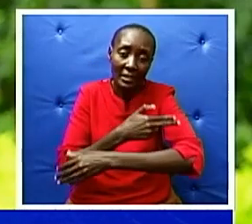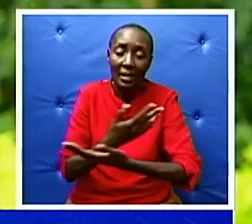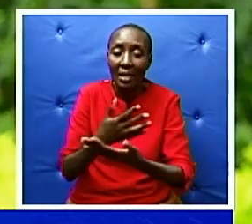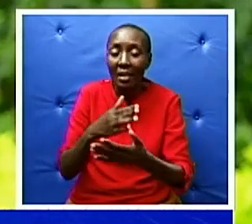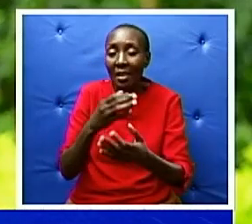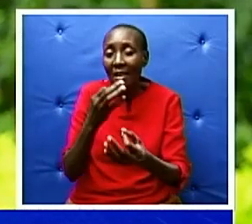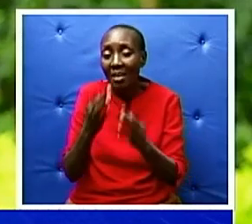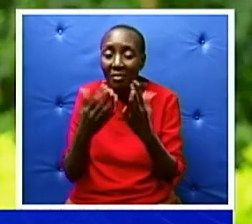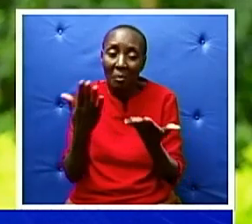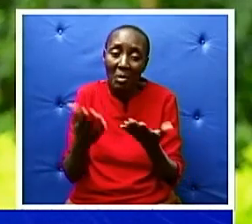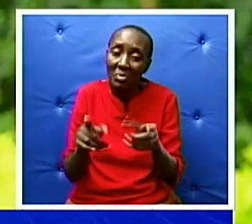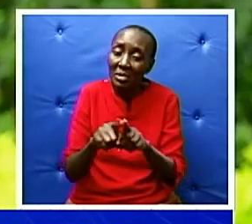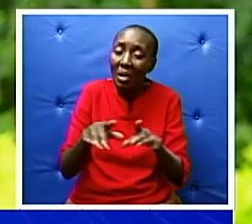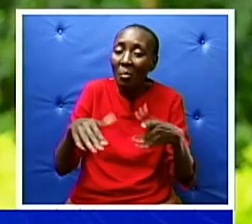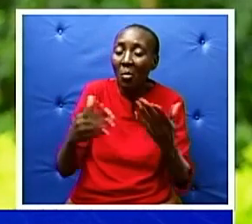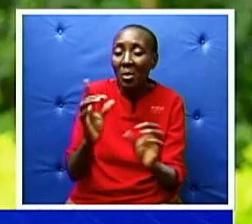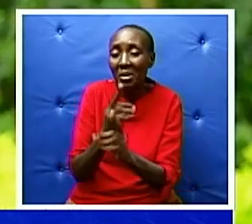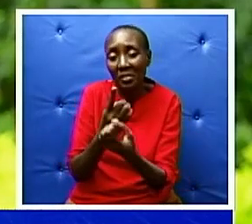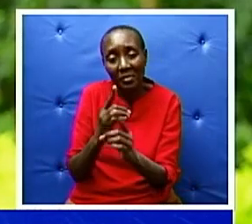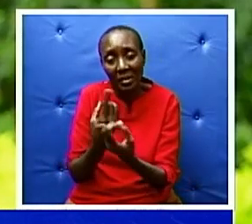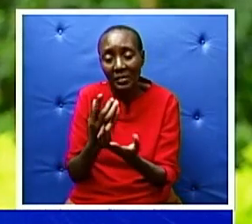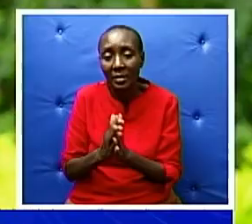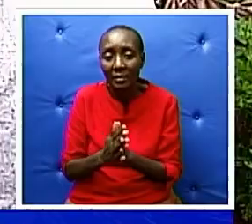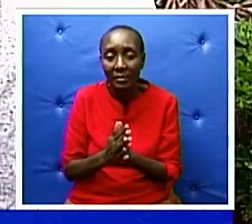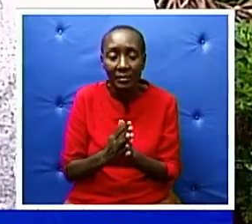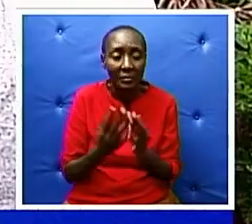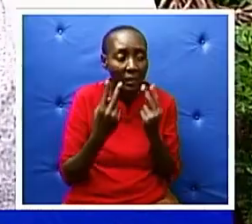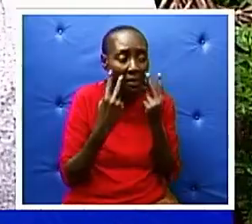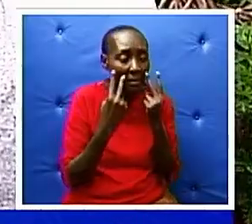enough information? I saw something